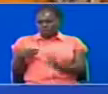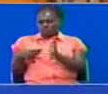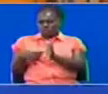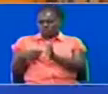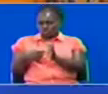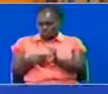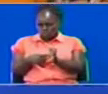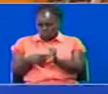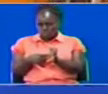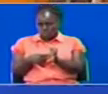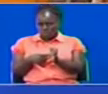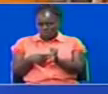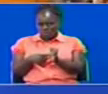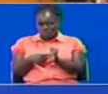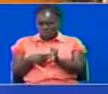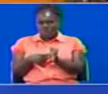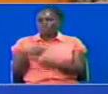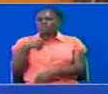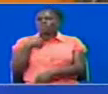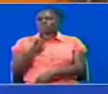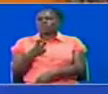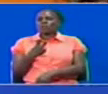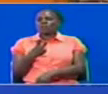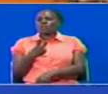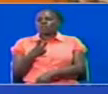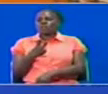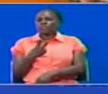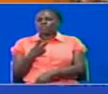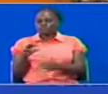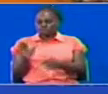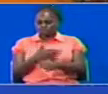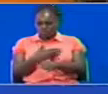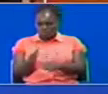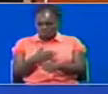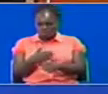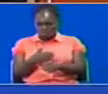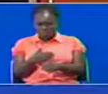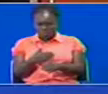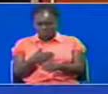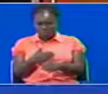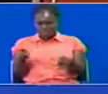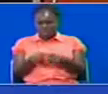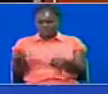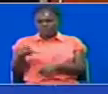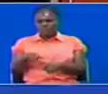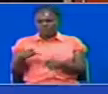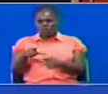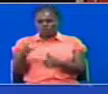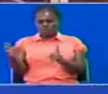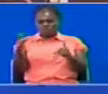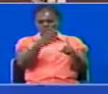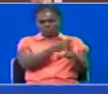series Sense 8, the Saudi soul hit Nishike, the hit series Keru, and local movies The Kidnap and Queen